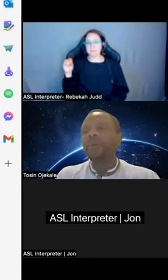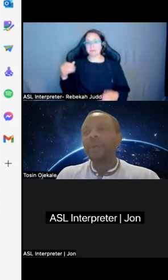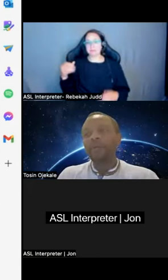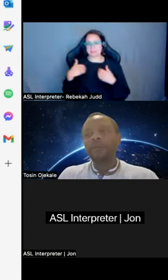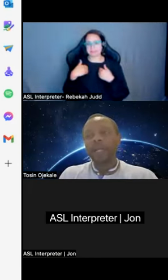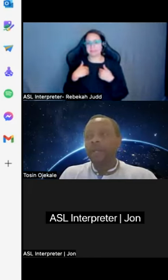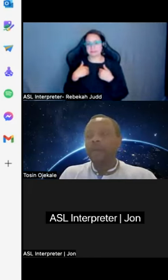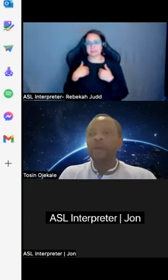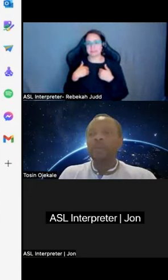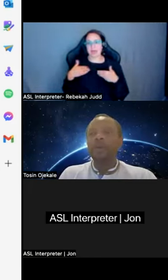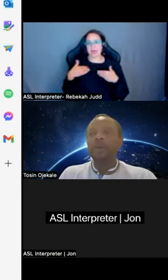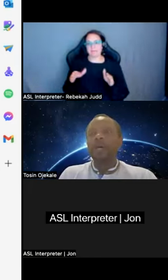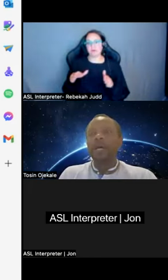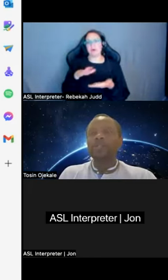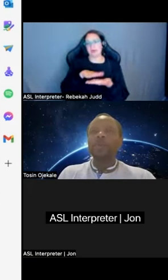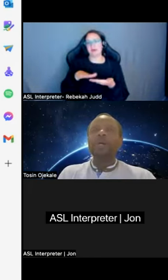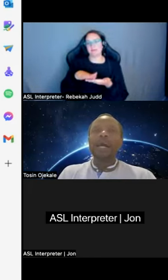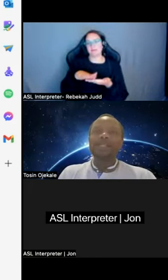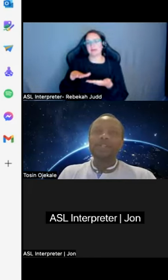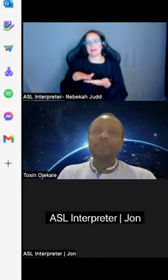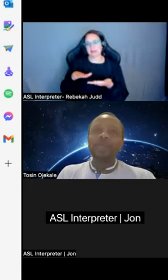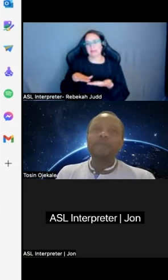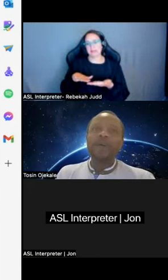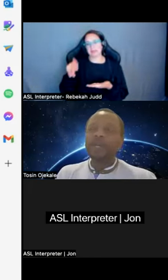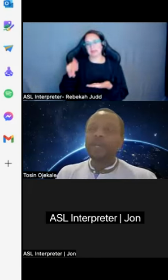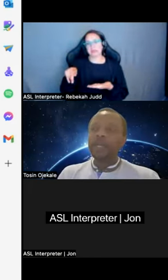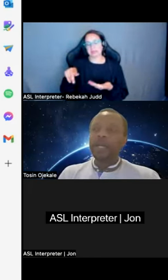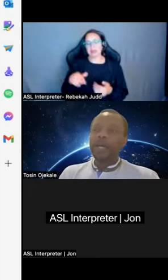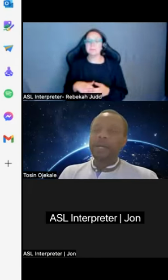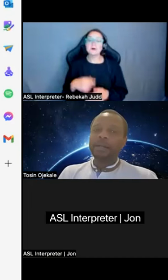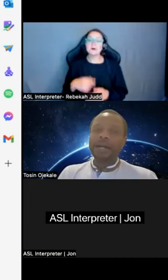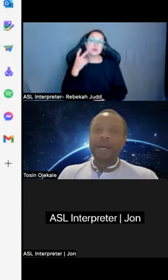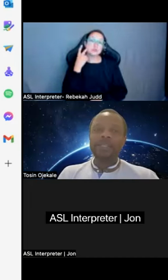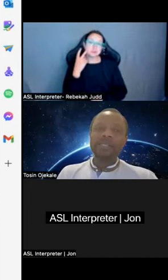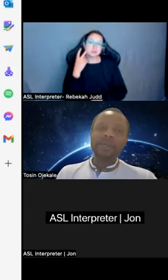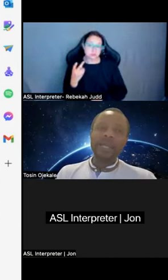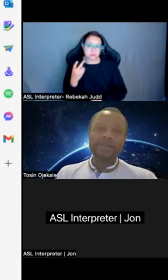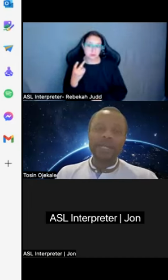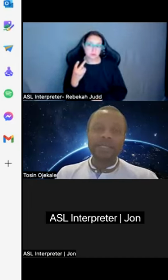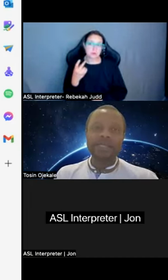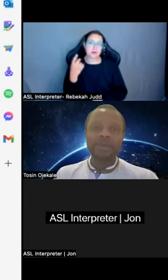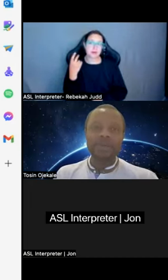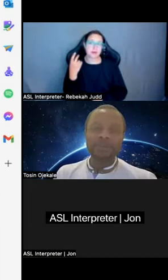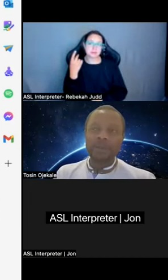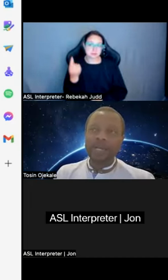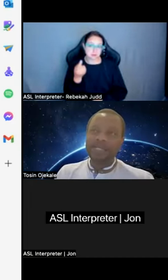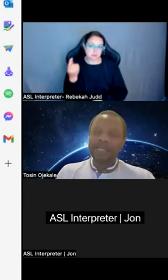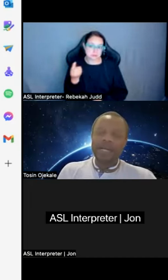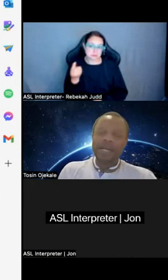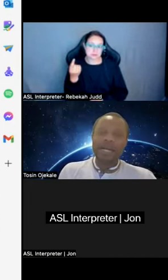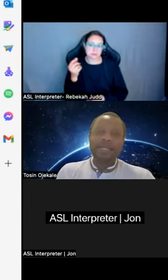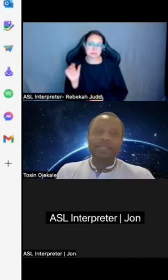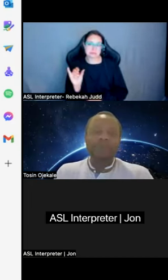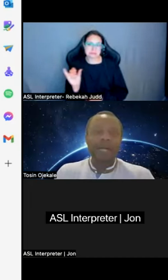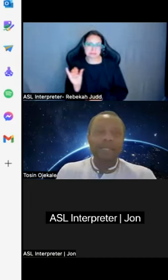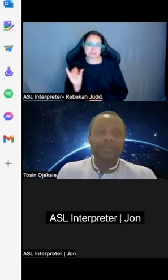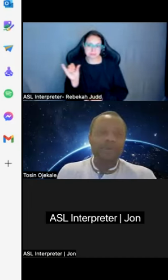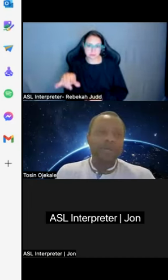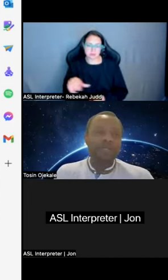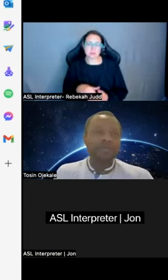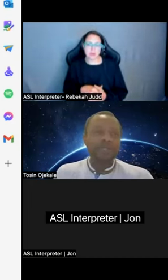a way of cleaning up. So I saw something very that might be similar to that. So you remember I said I had a